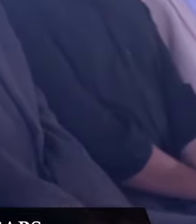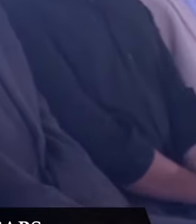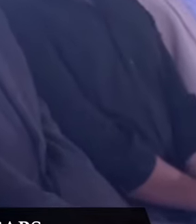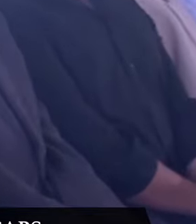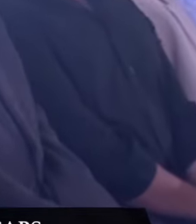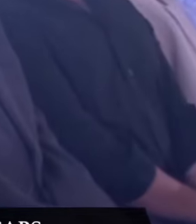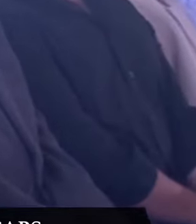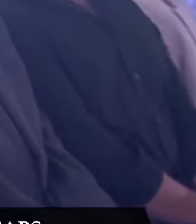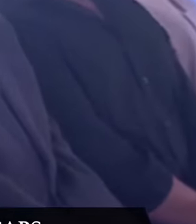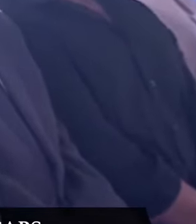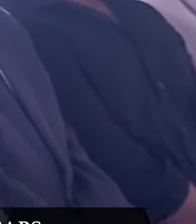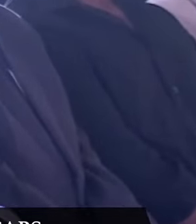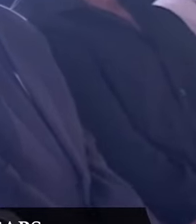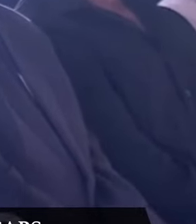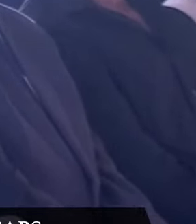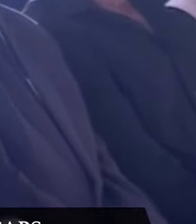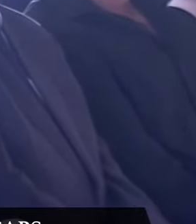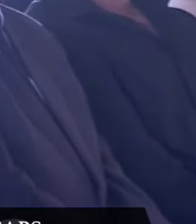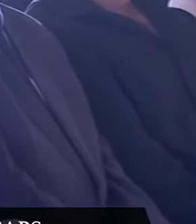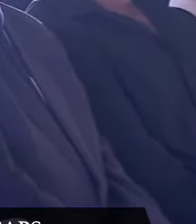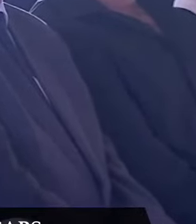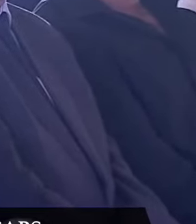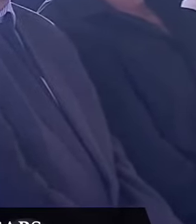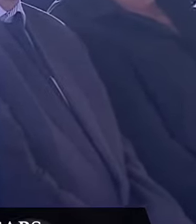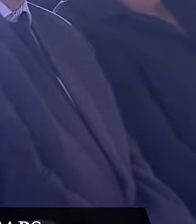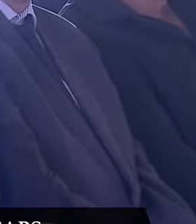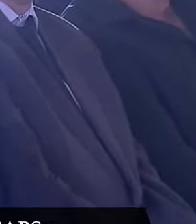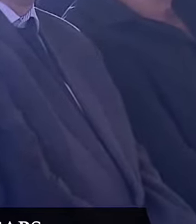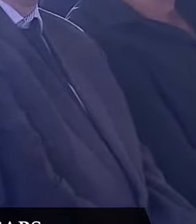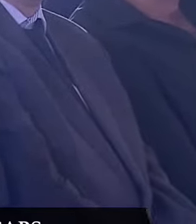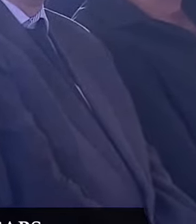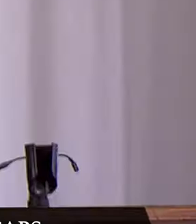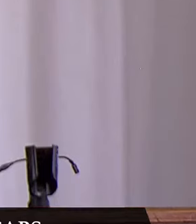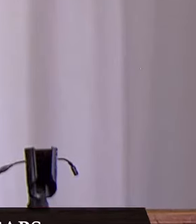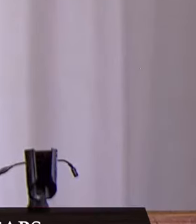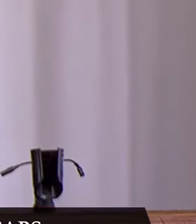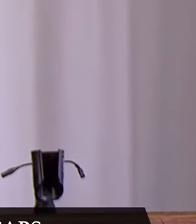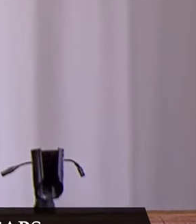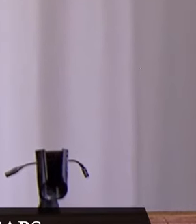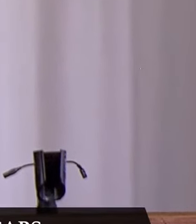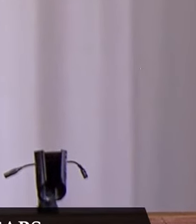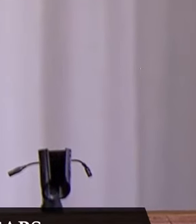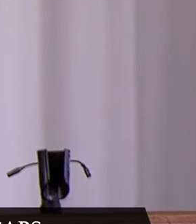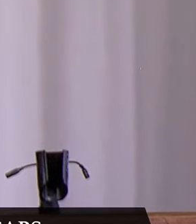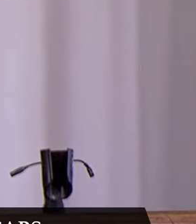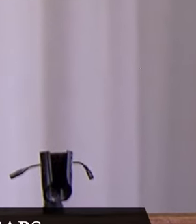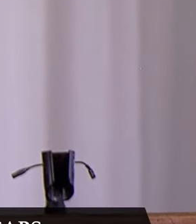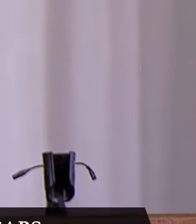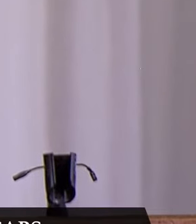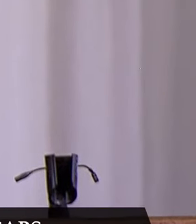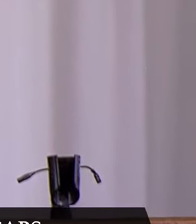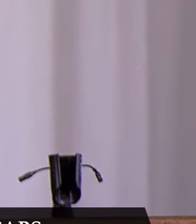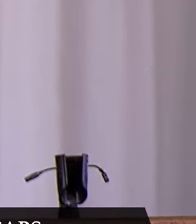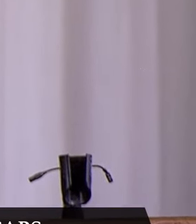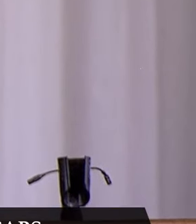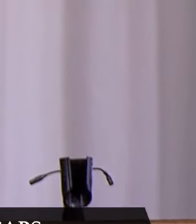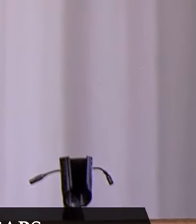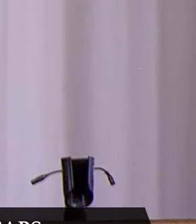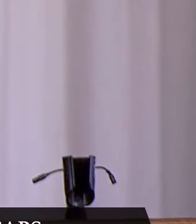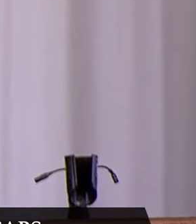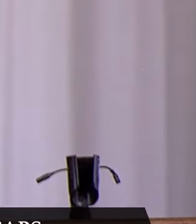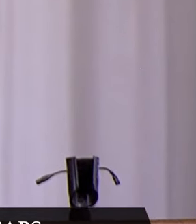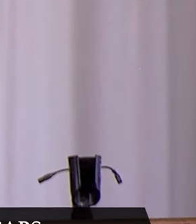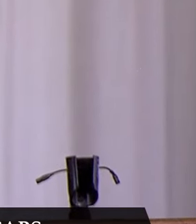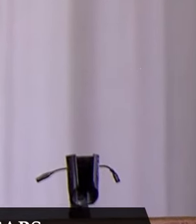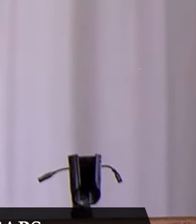Thank you, Mr. President. In recognition of the Republic of South Africa, the national